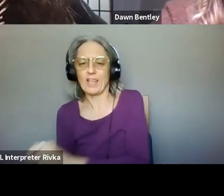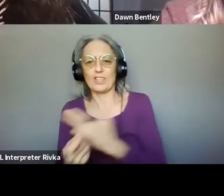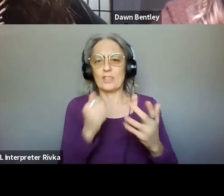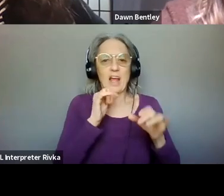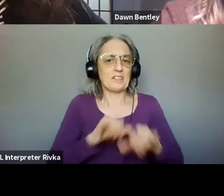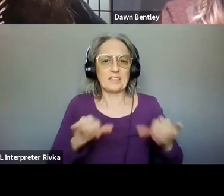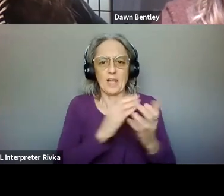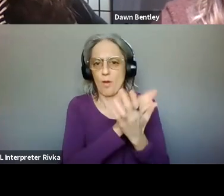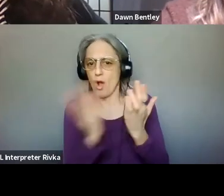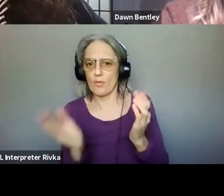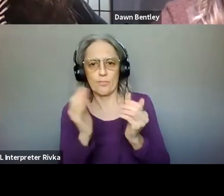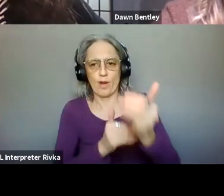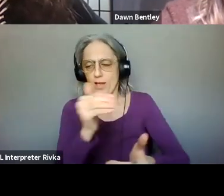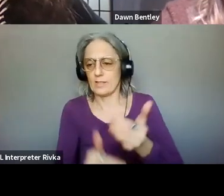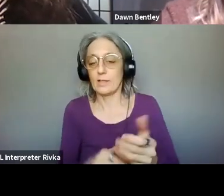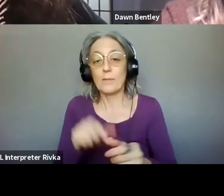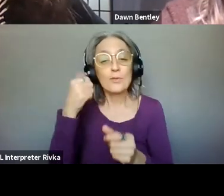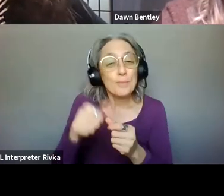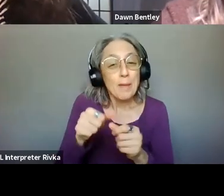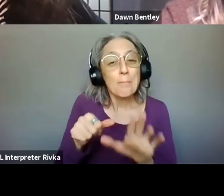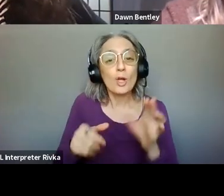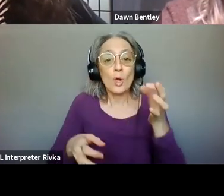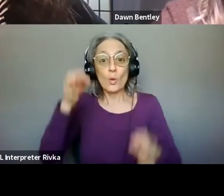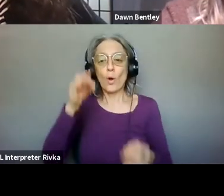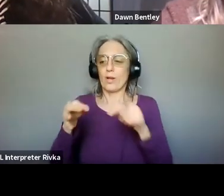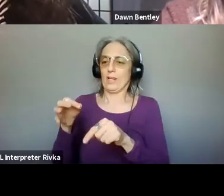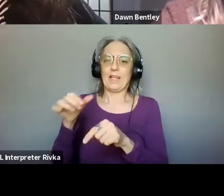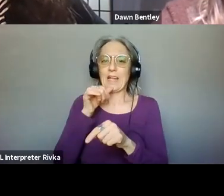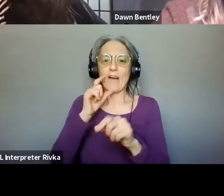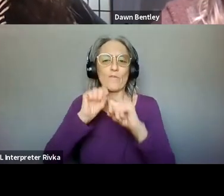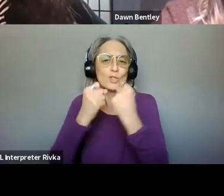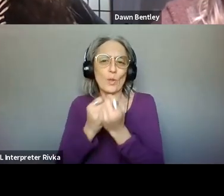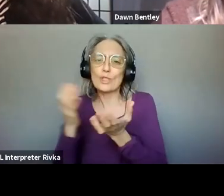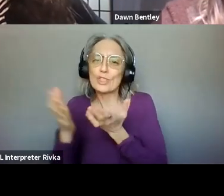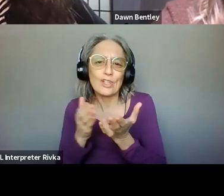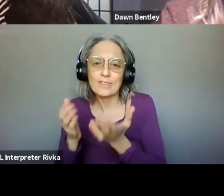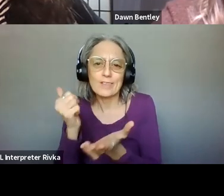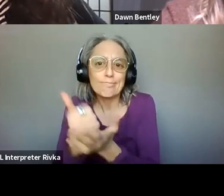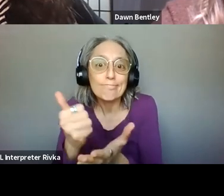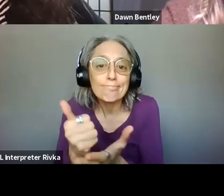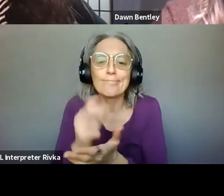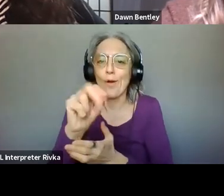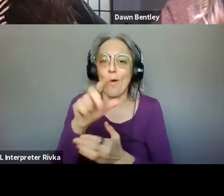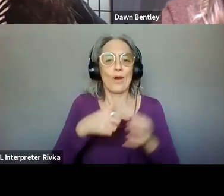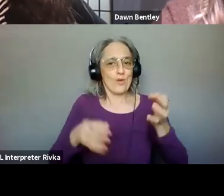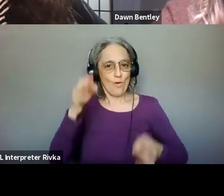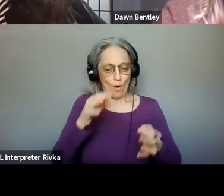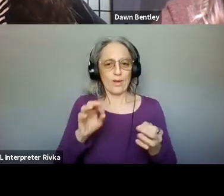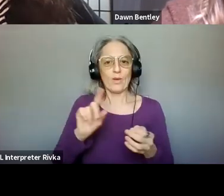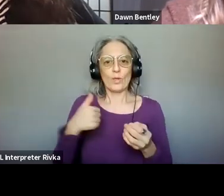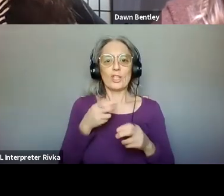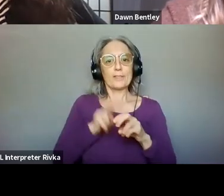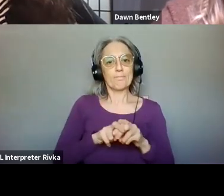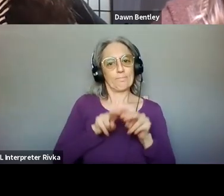court is not a social service agency. We're a court. We make legal determinations. We